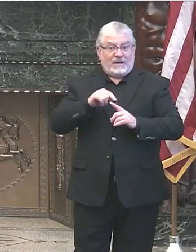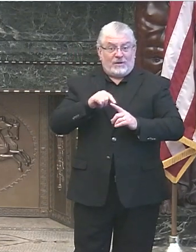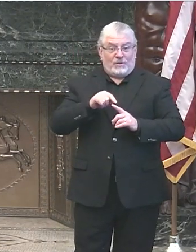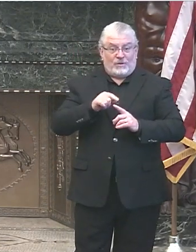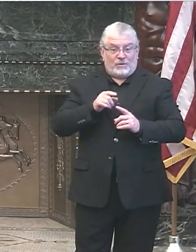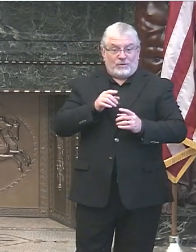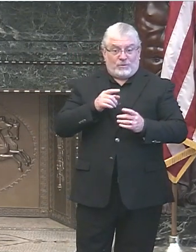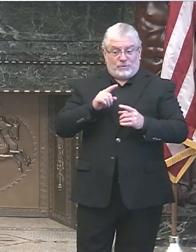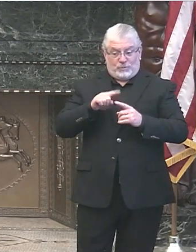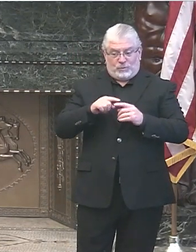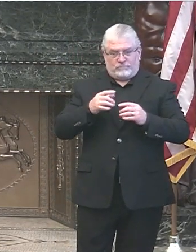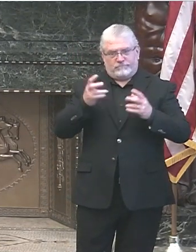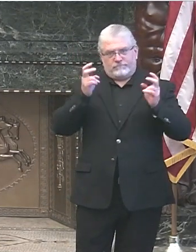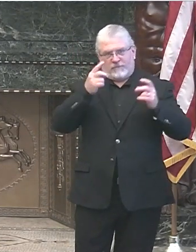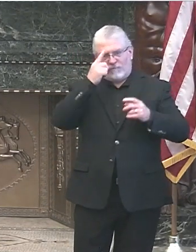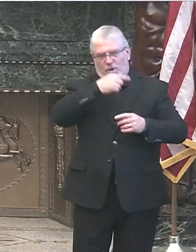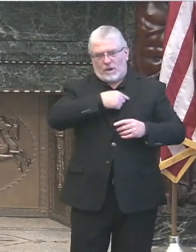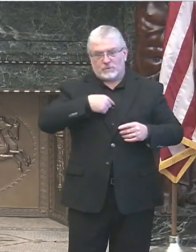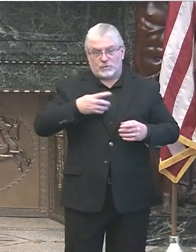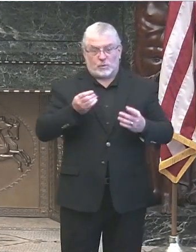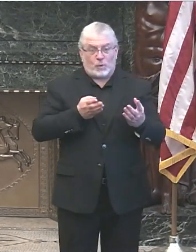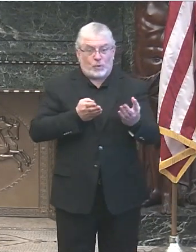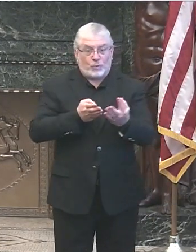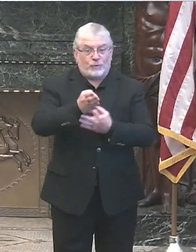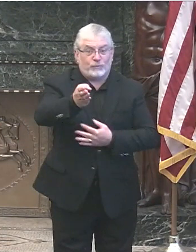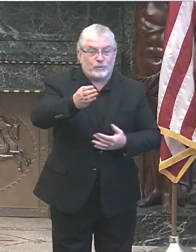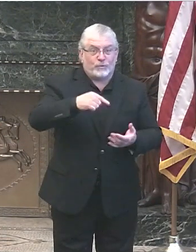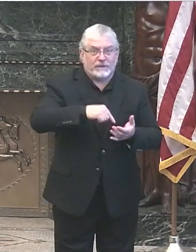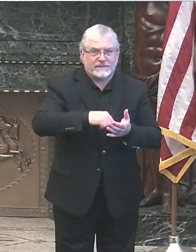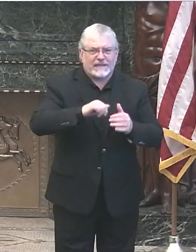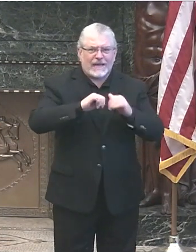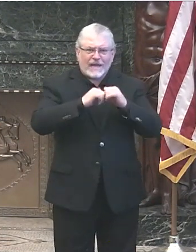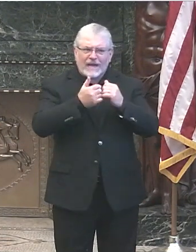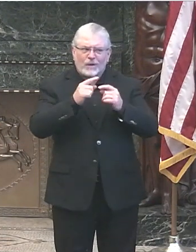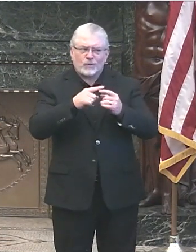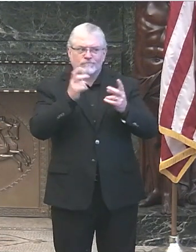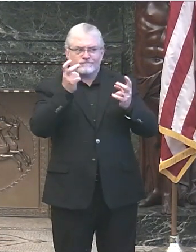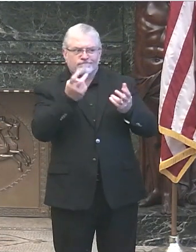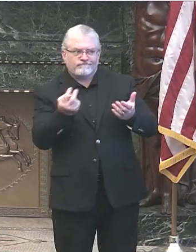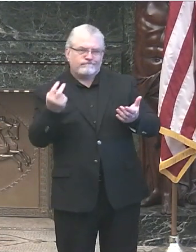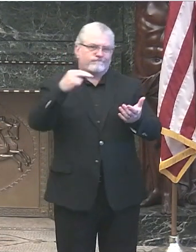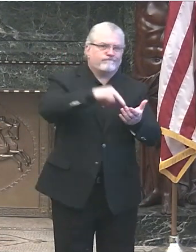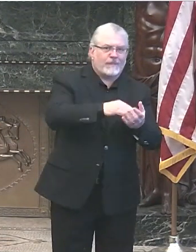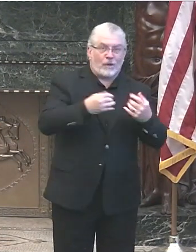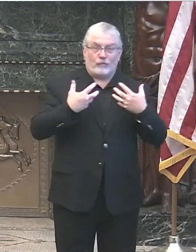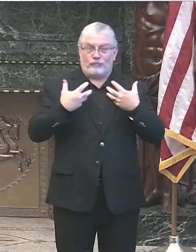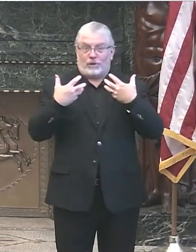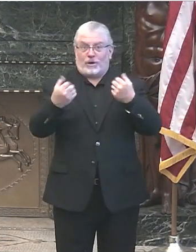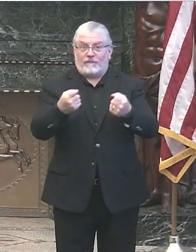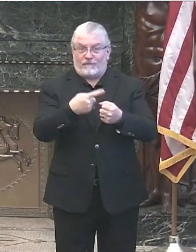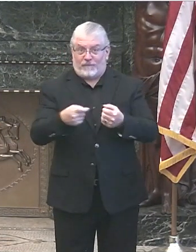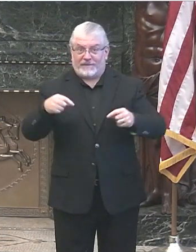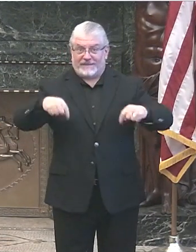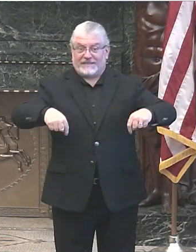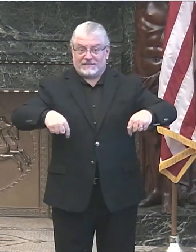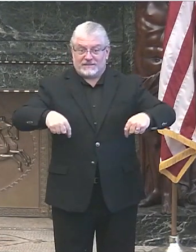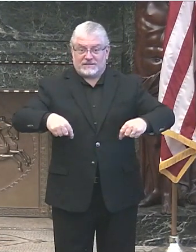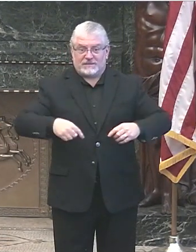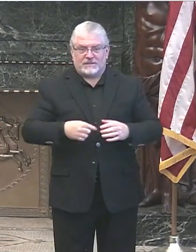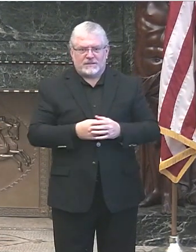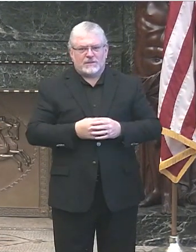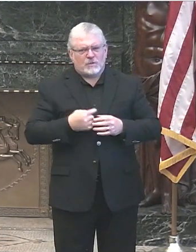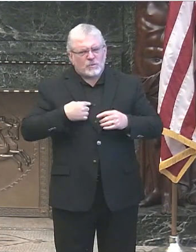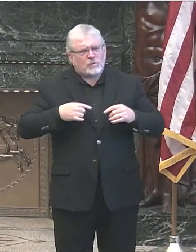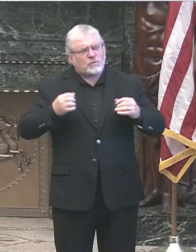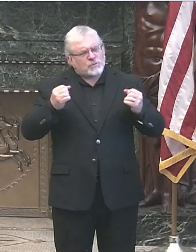our economic recovery looks like as well, and that's going to include city services. So again, early in that conversation, but we are starting to